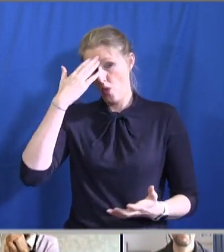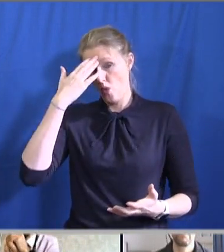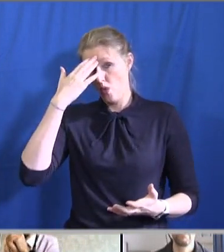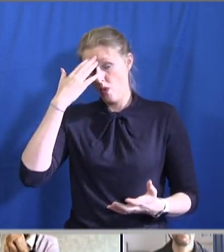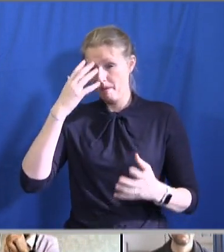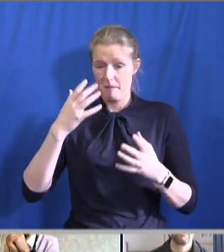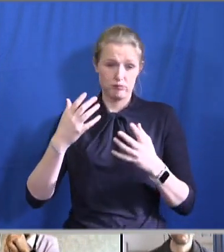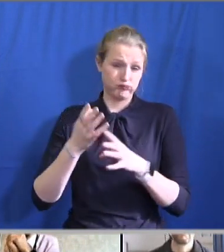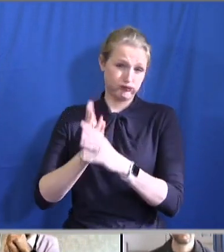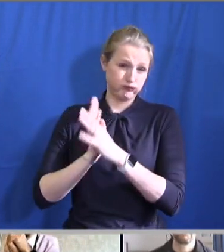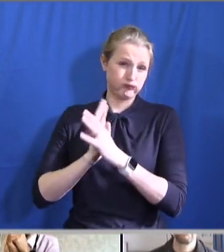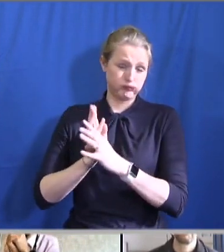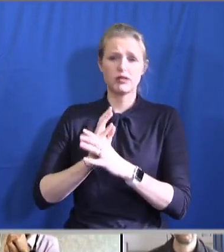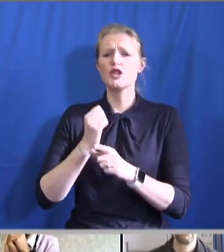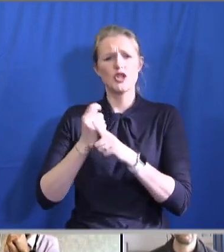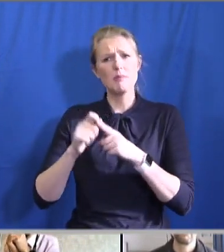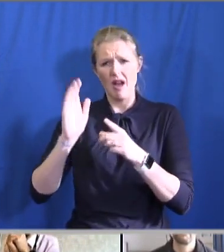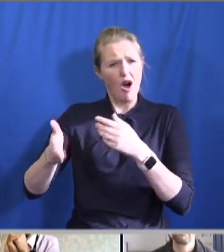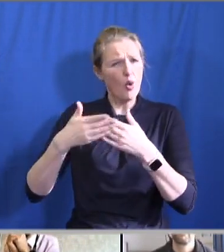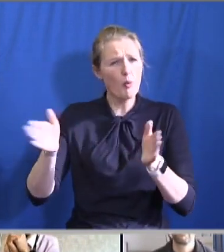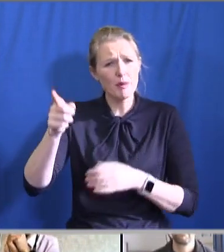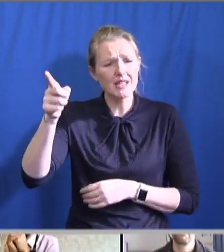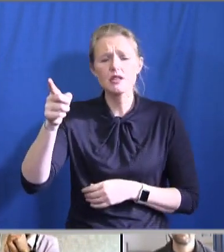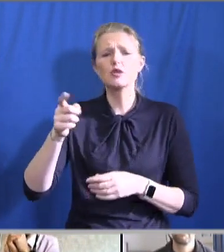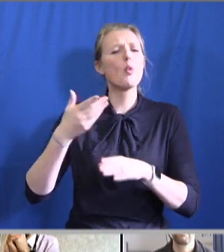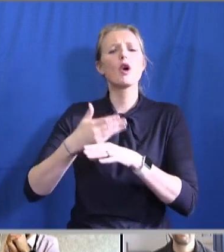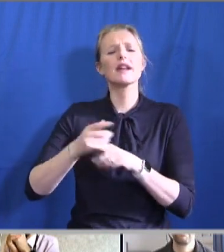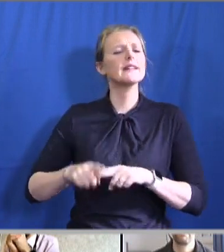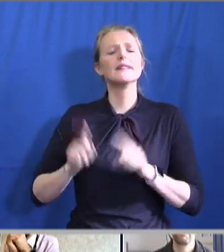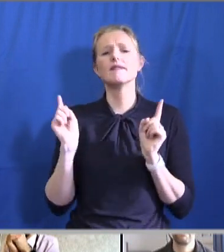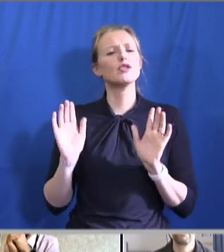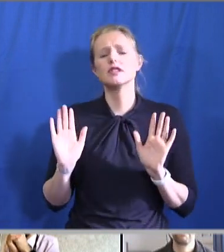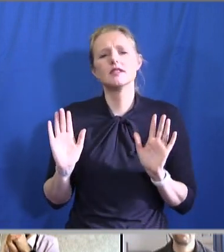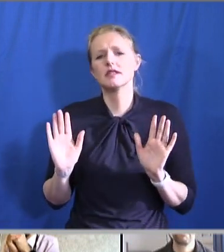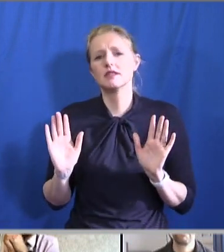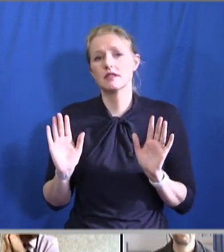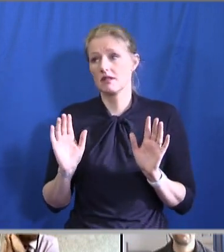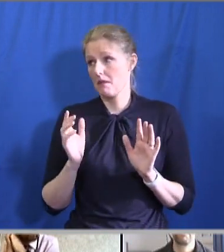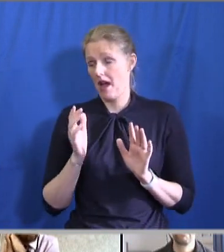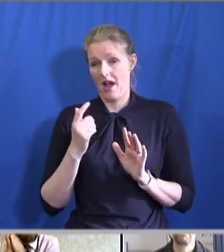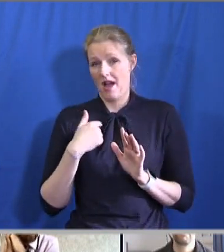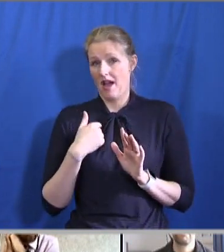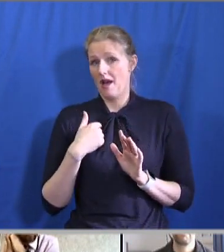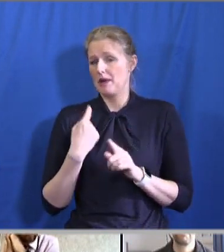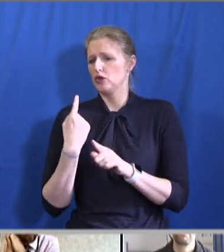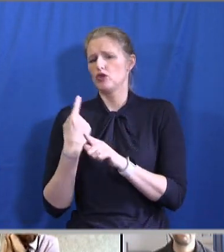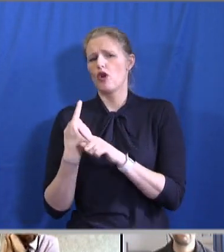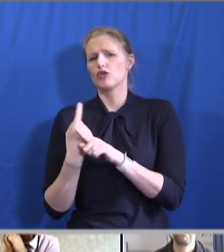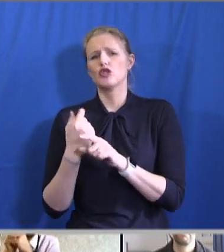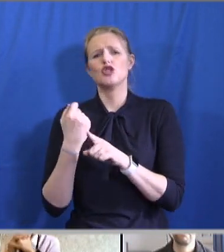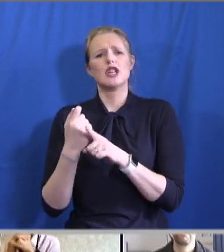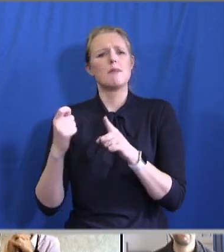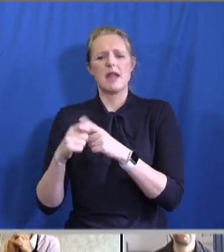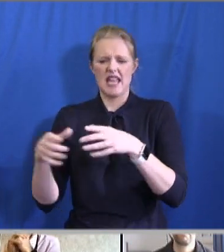open. They are doing things differently in some cases. But even talking to our GP representatives bodies, they're not